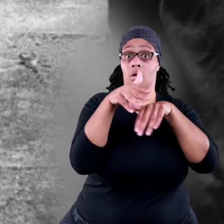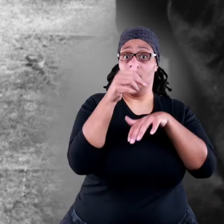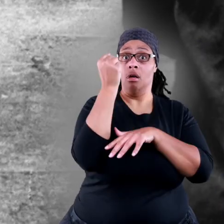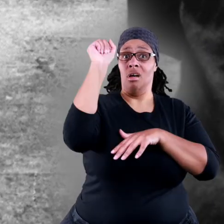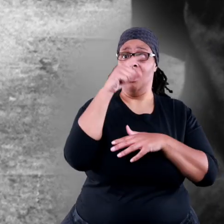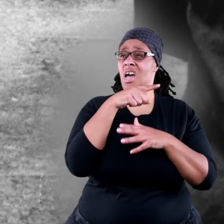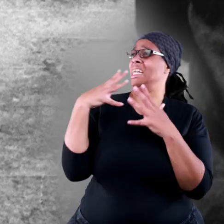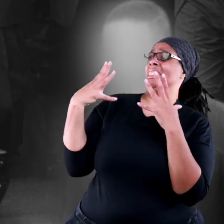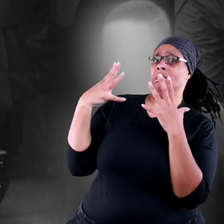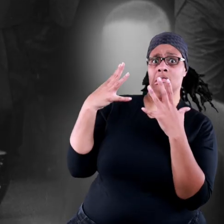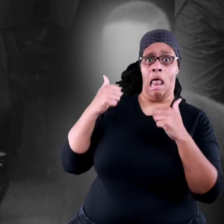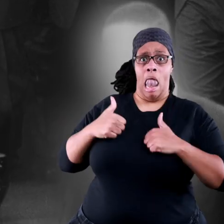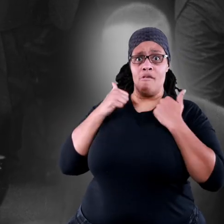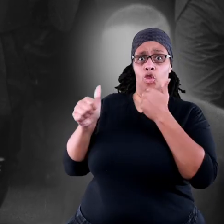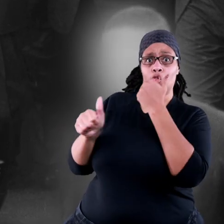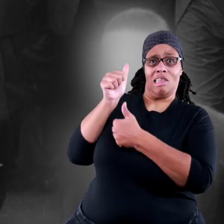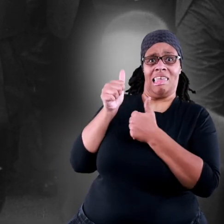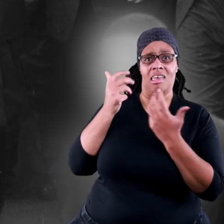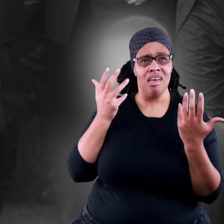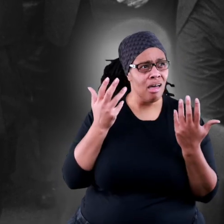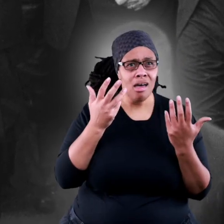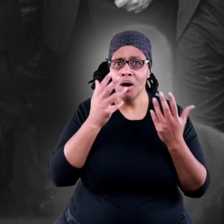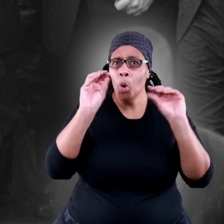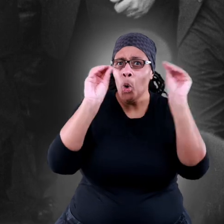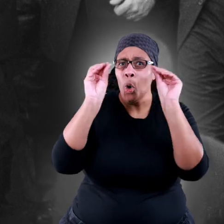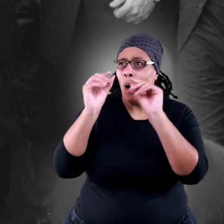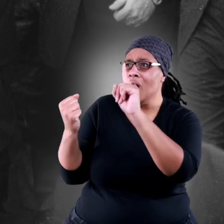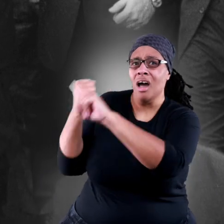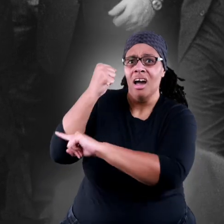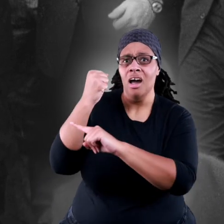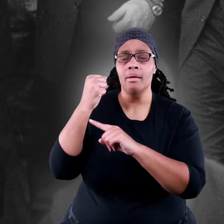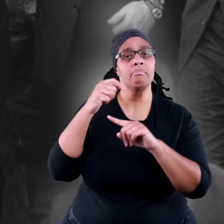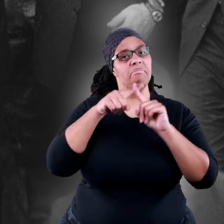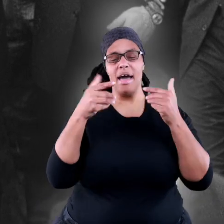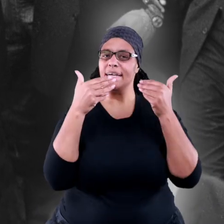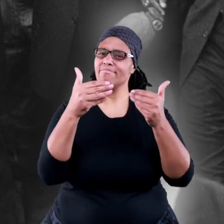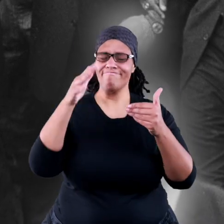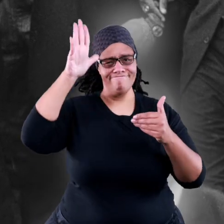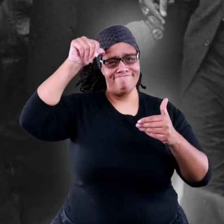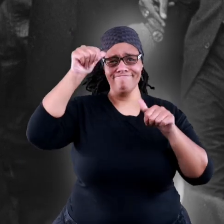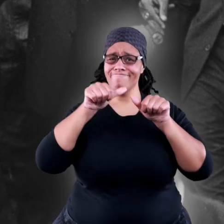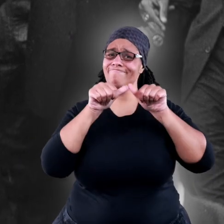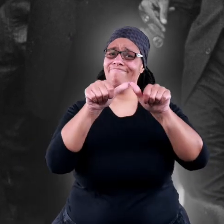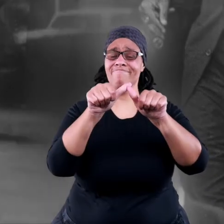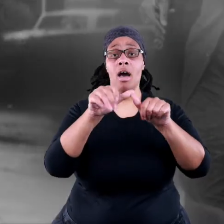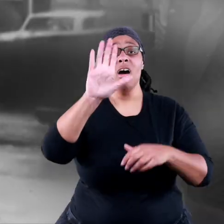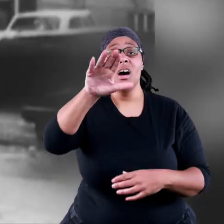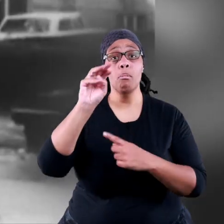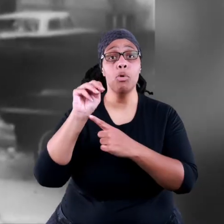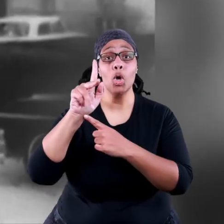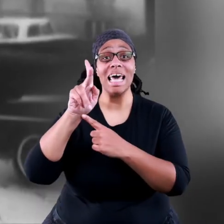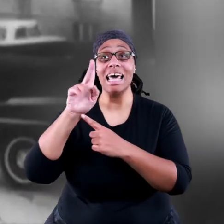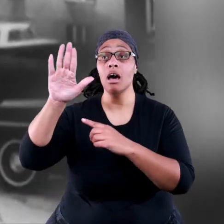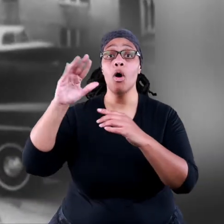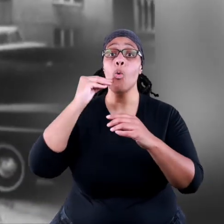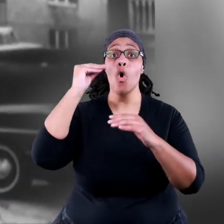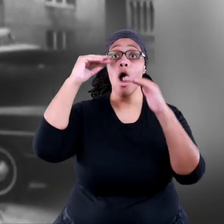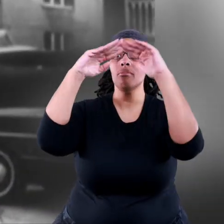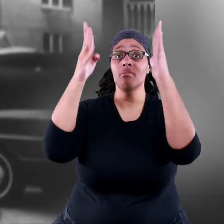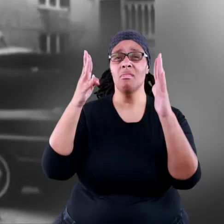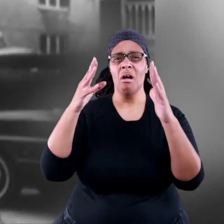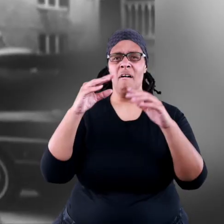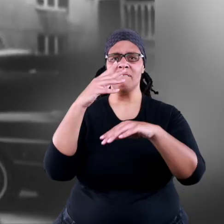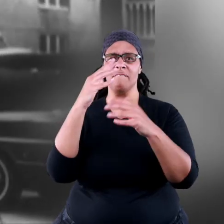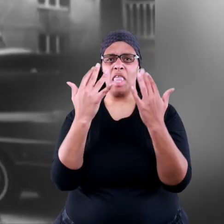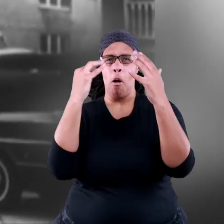be threatened, but their peaceful, nonviolent protests would continue. Dr. King's home